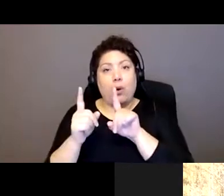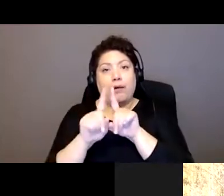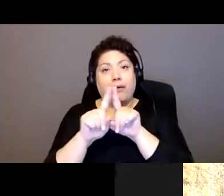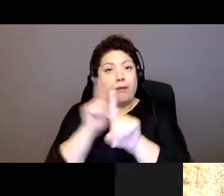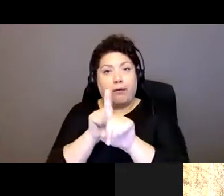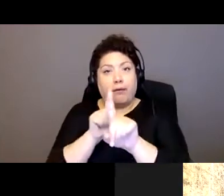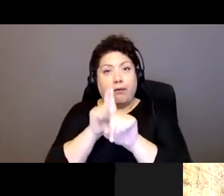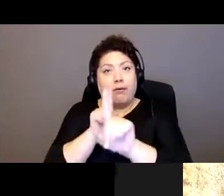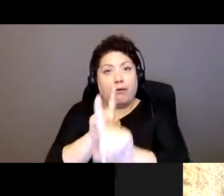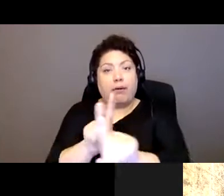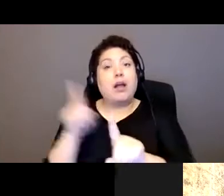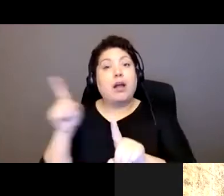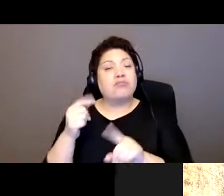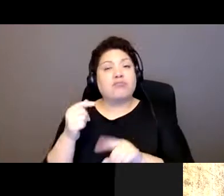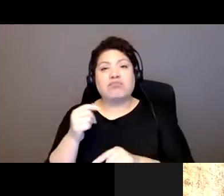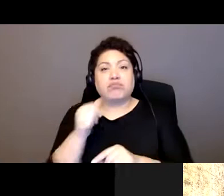want to walk with me.